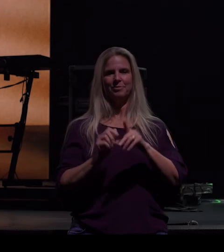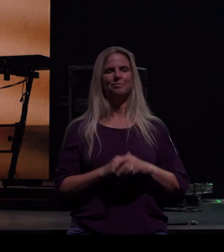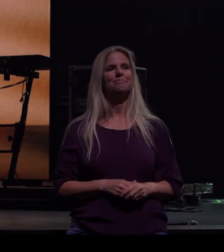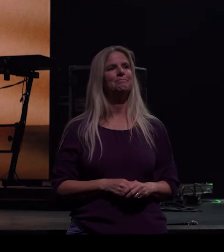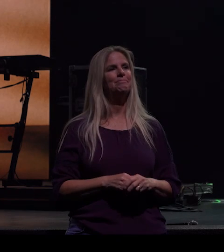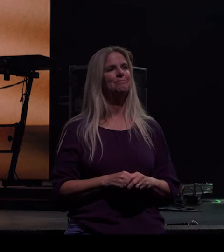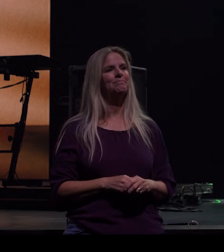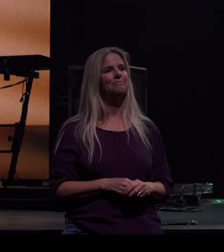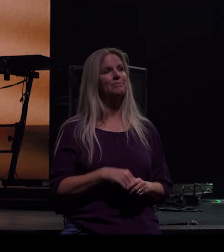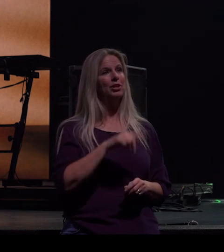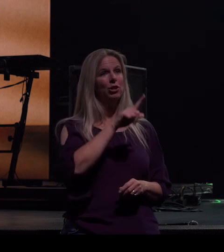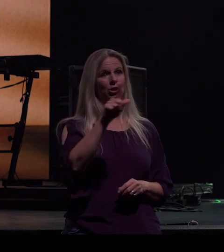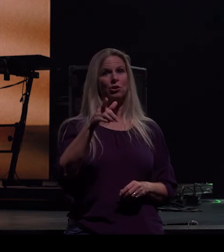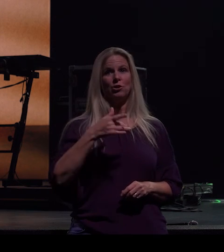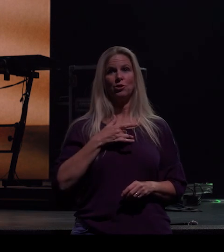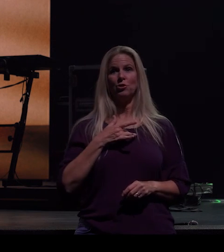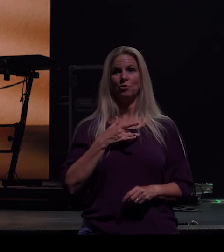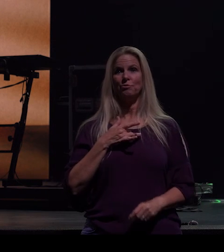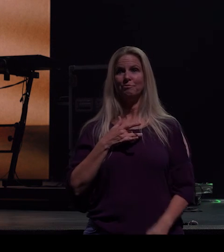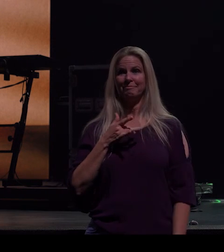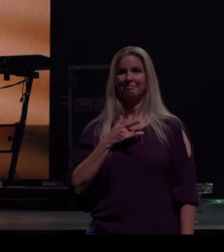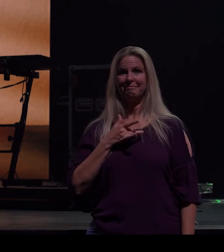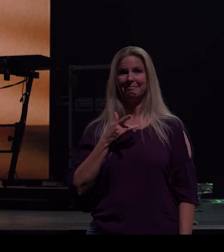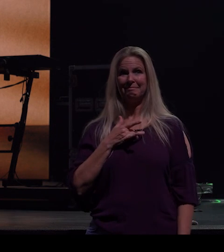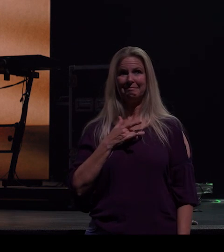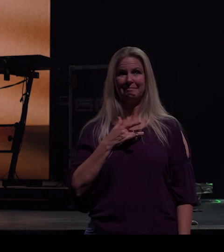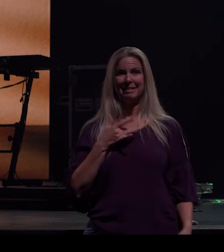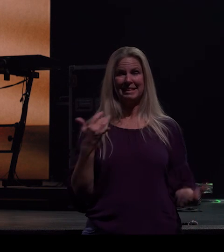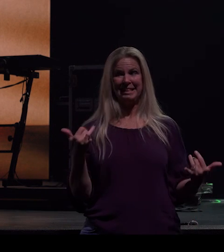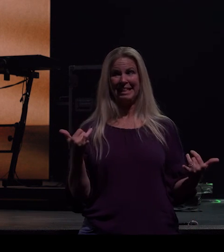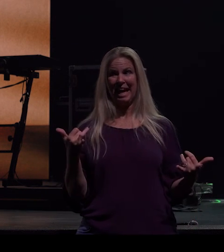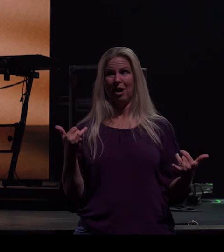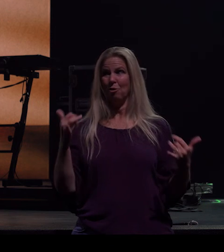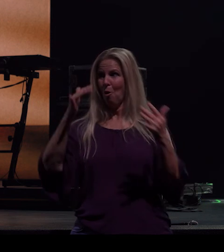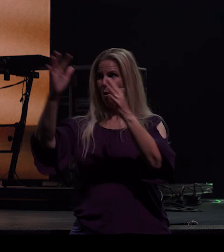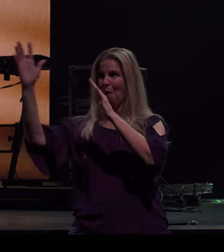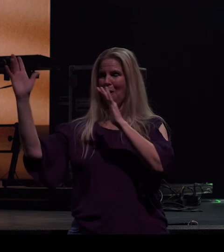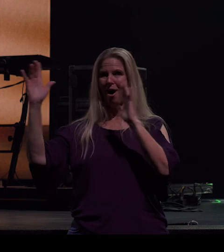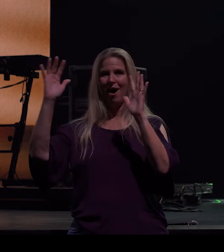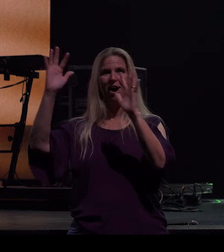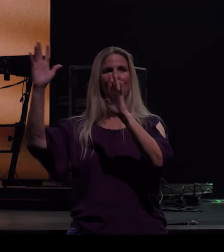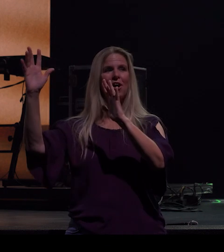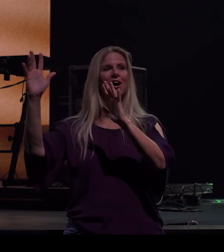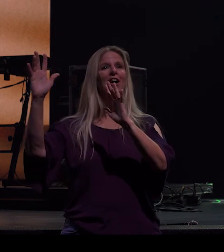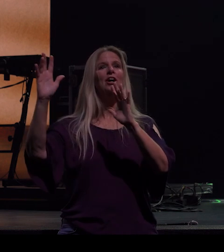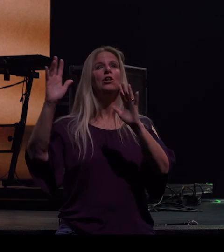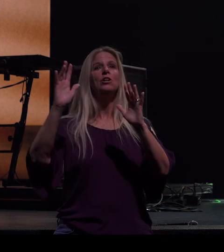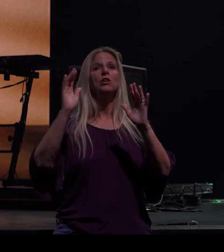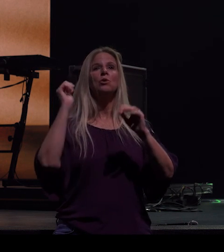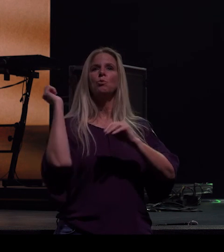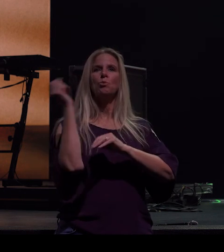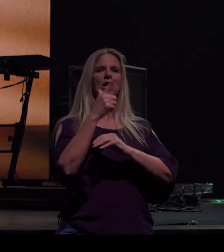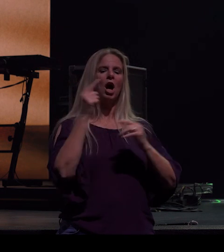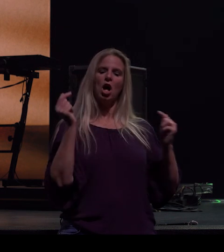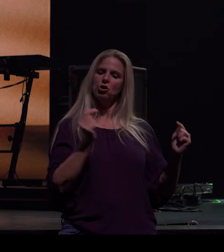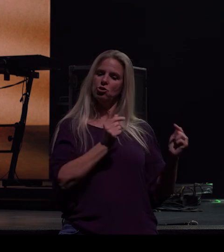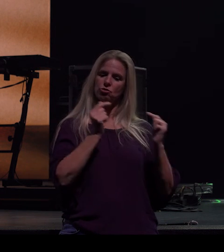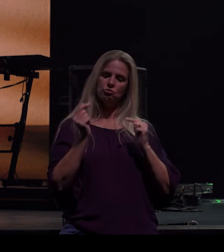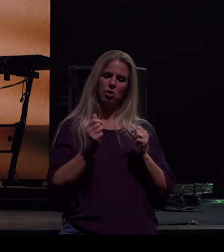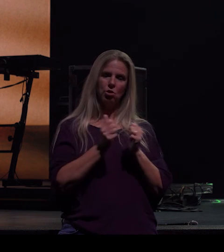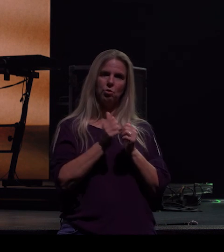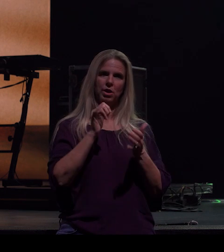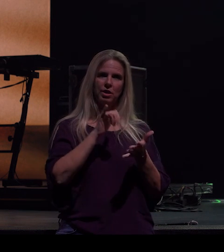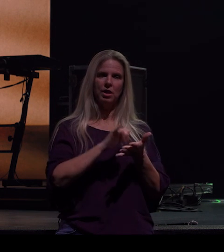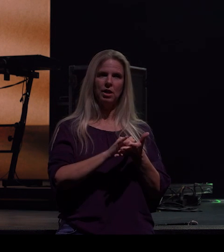Does anybody else feel convicted like me right now? I think we all can struggle with this, but we need to know